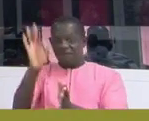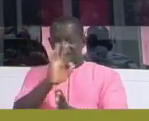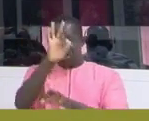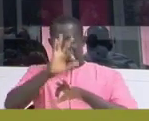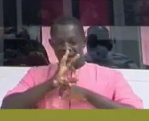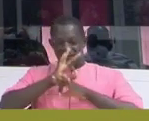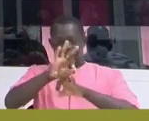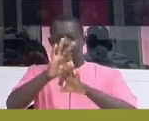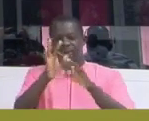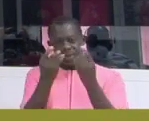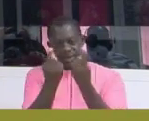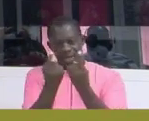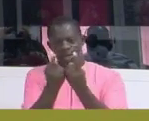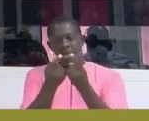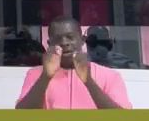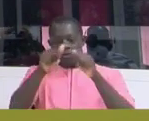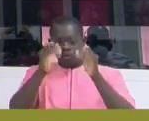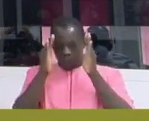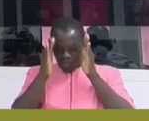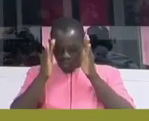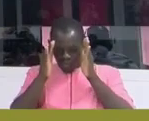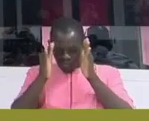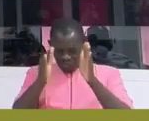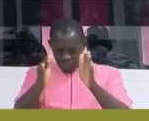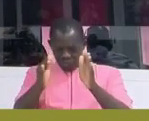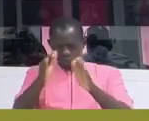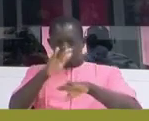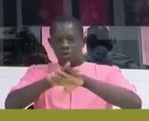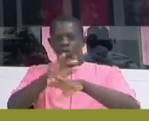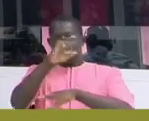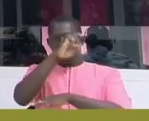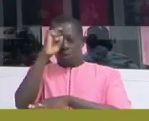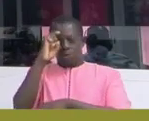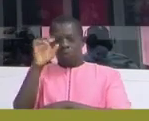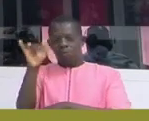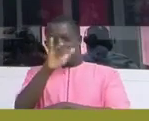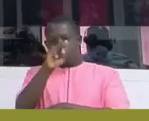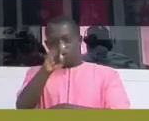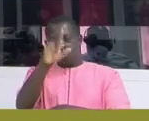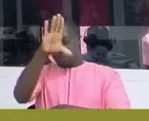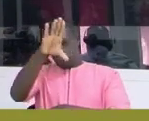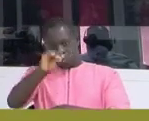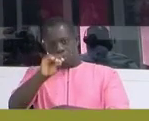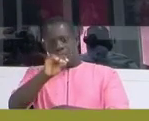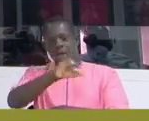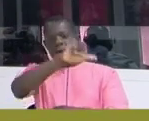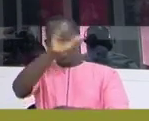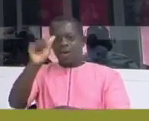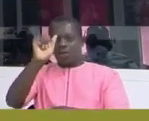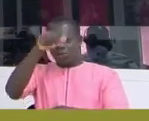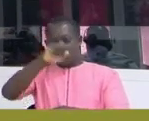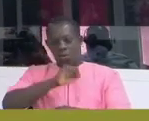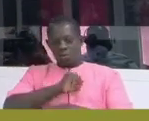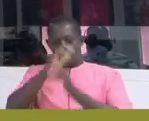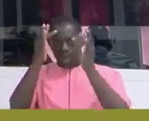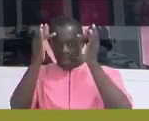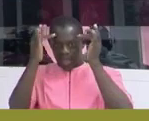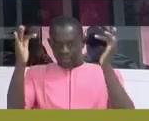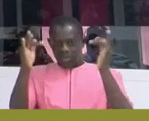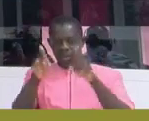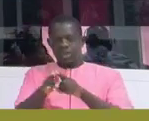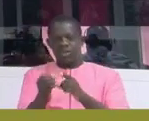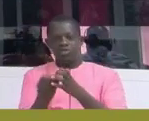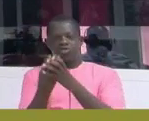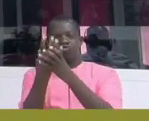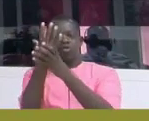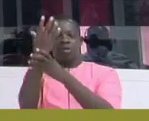all that is really interesting but can we just stay focused on the work that you are doing and and your career